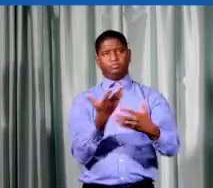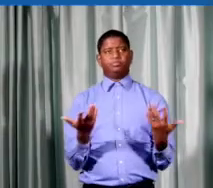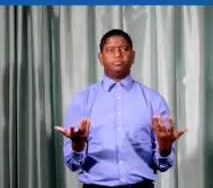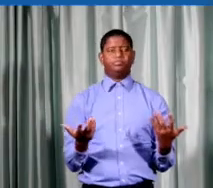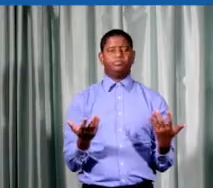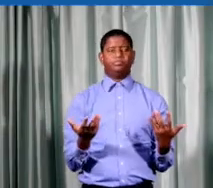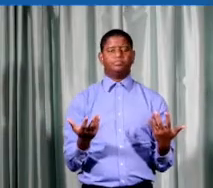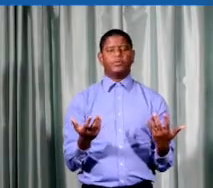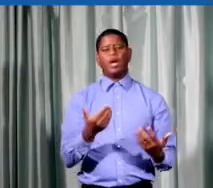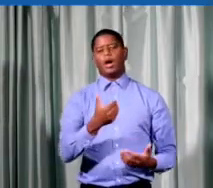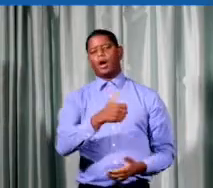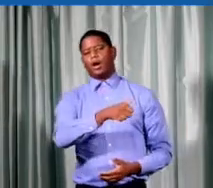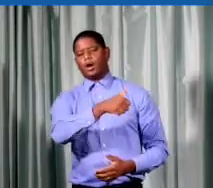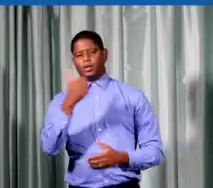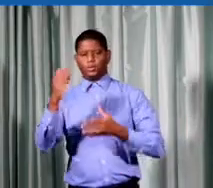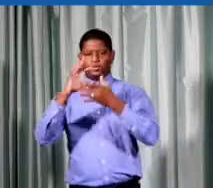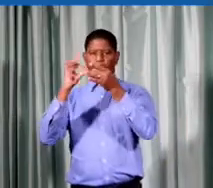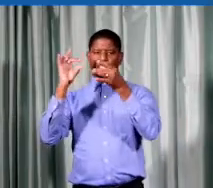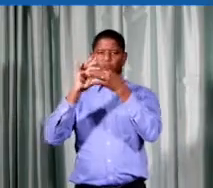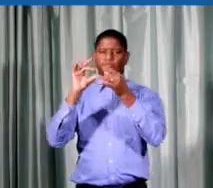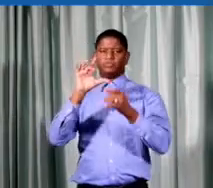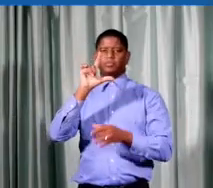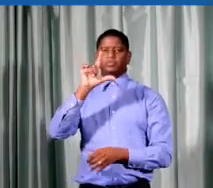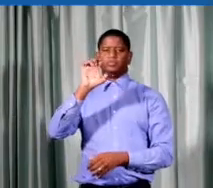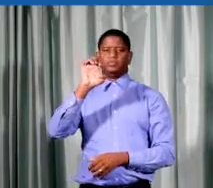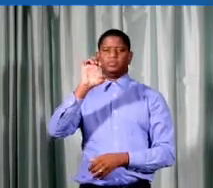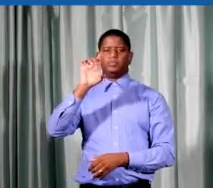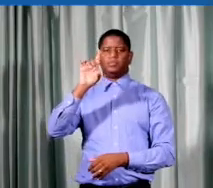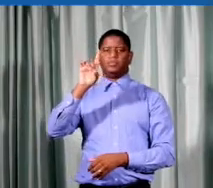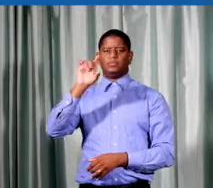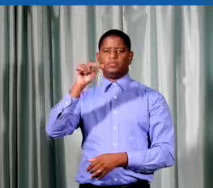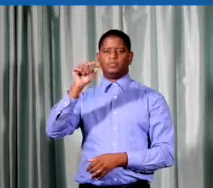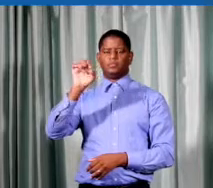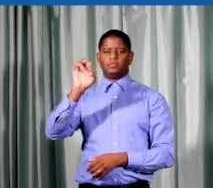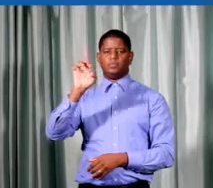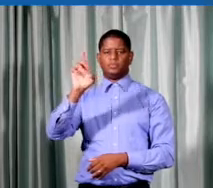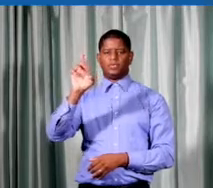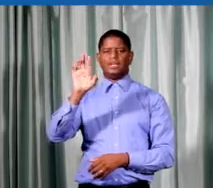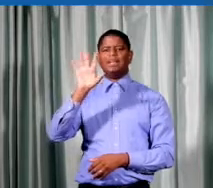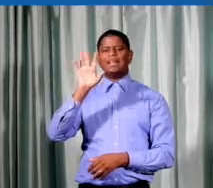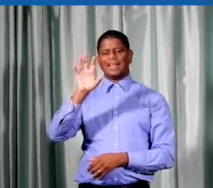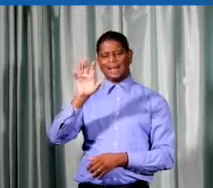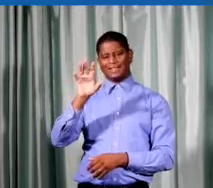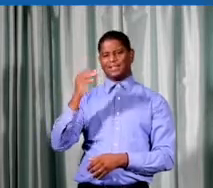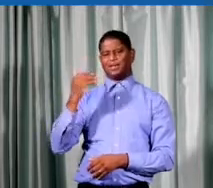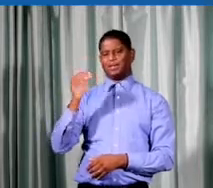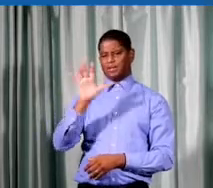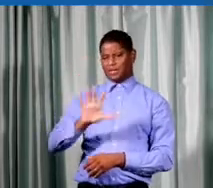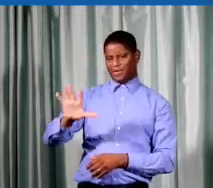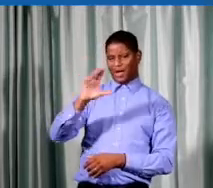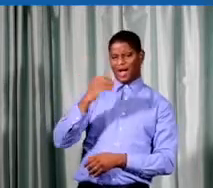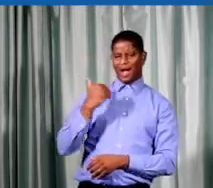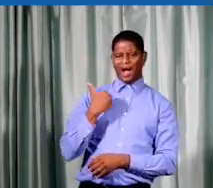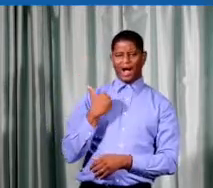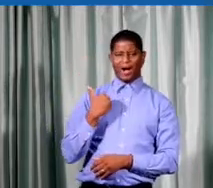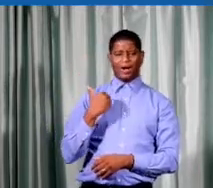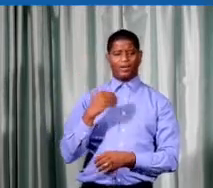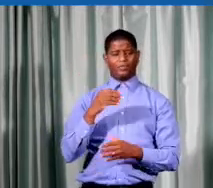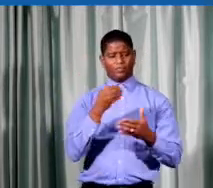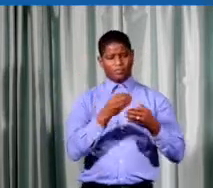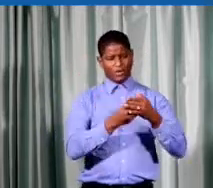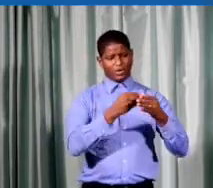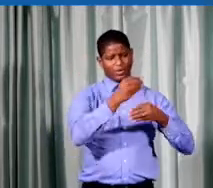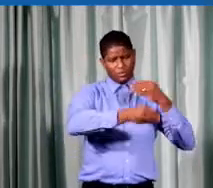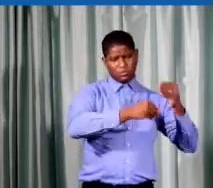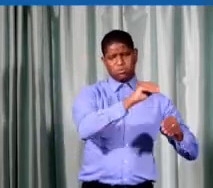The ledger, this is the place where all the accounts are kept. Every Christmas morning, you have